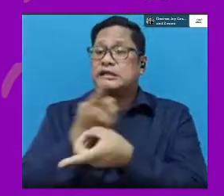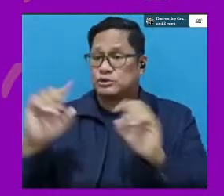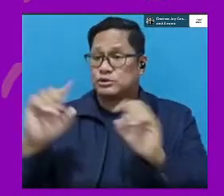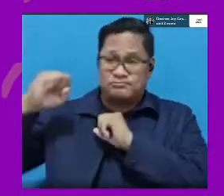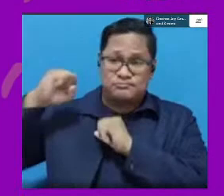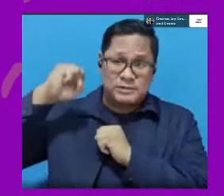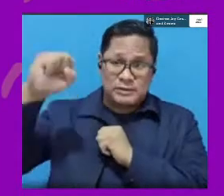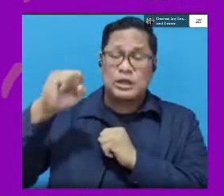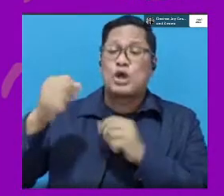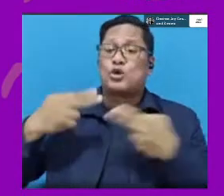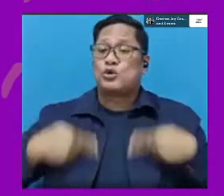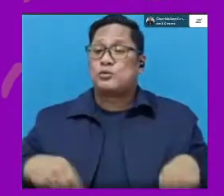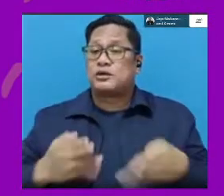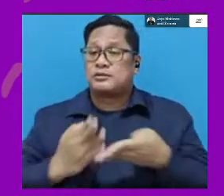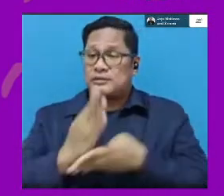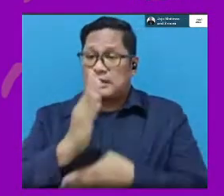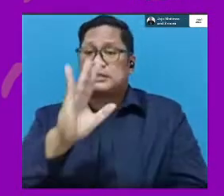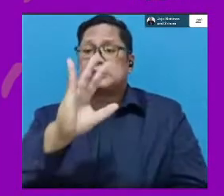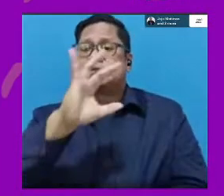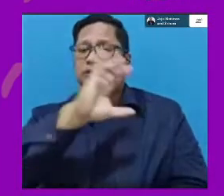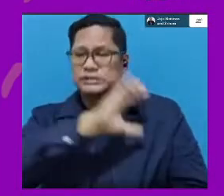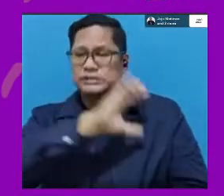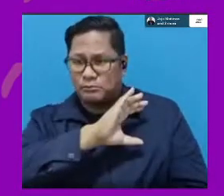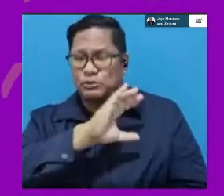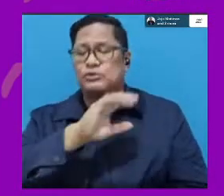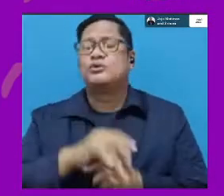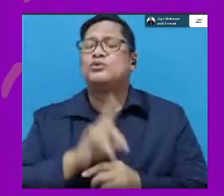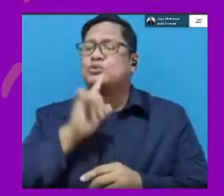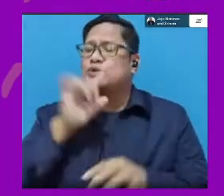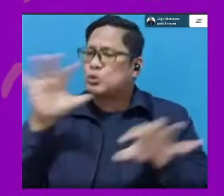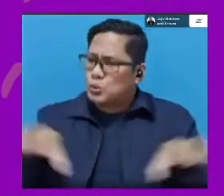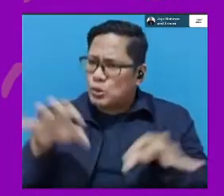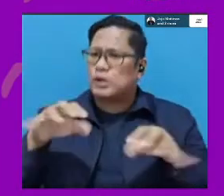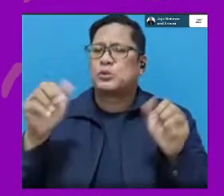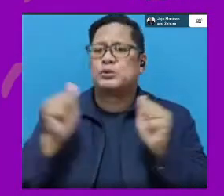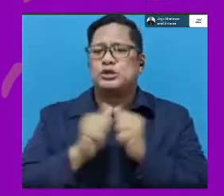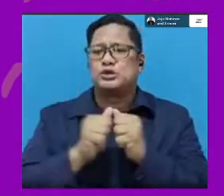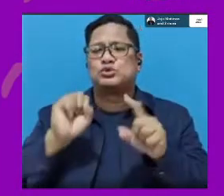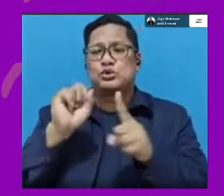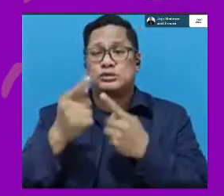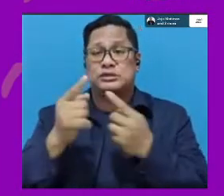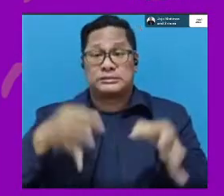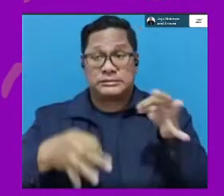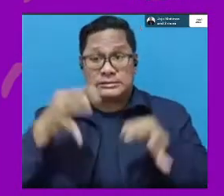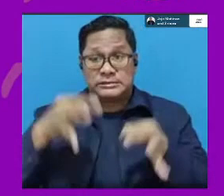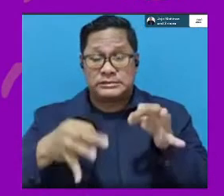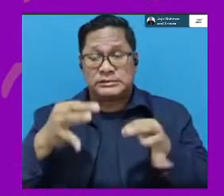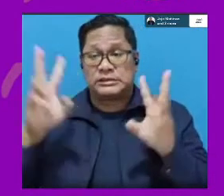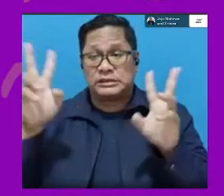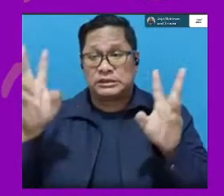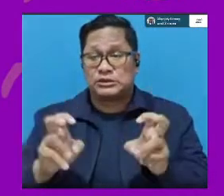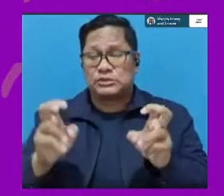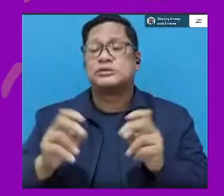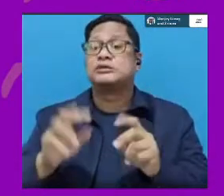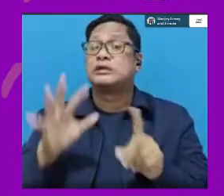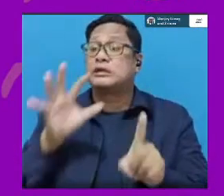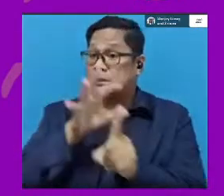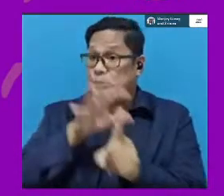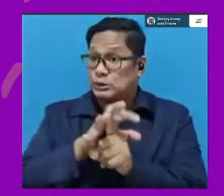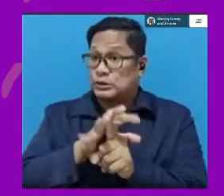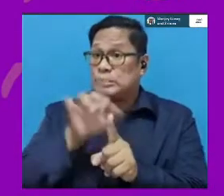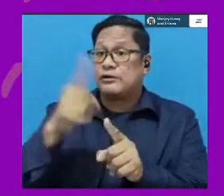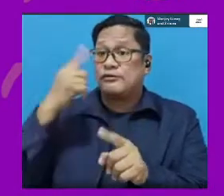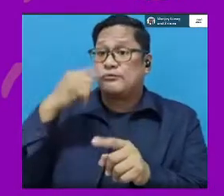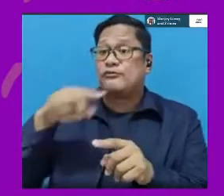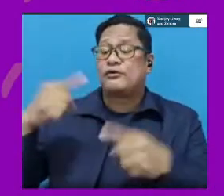human rights champion who has worked for decades on social justice issues, the most well-known of which was the fight for